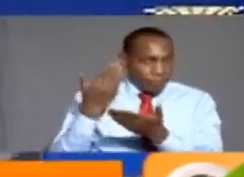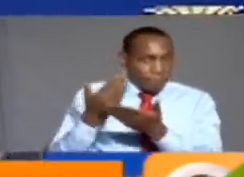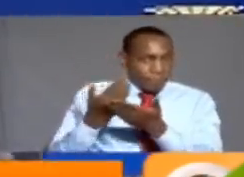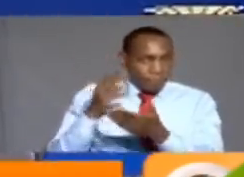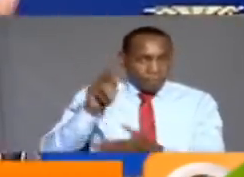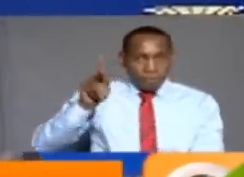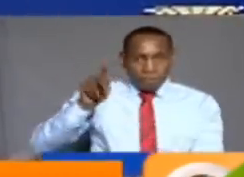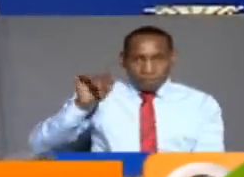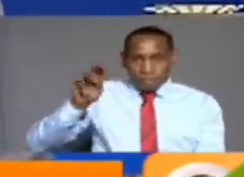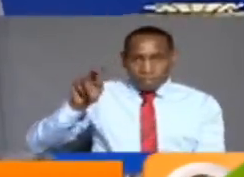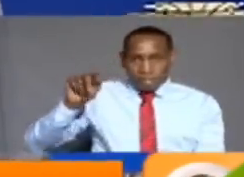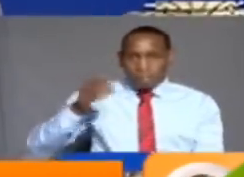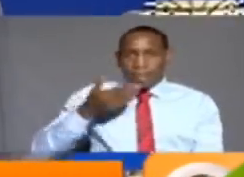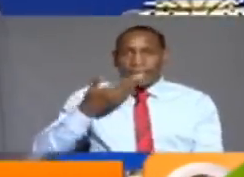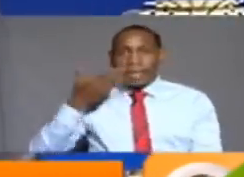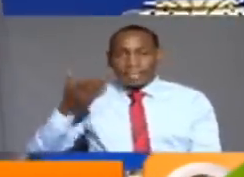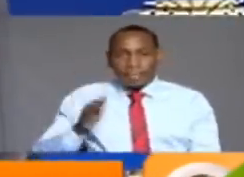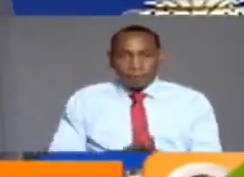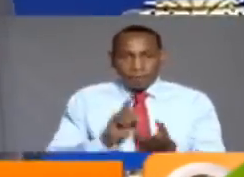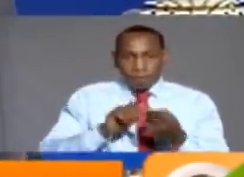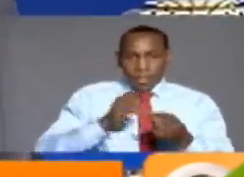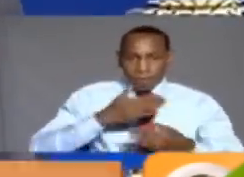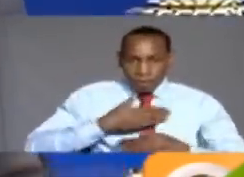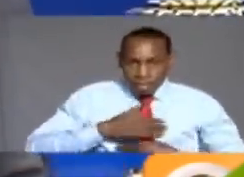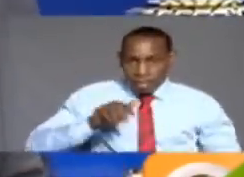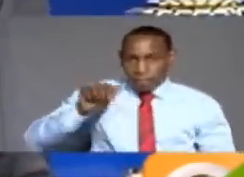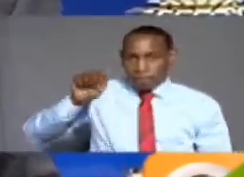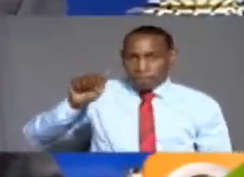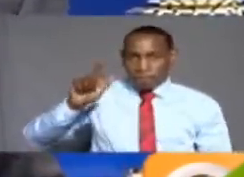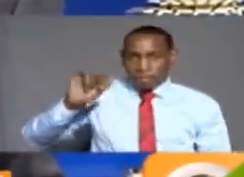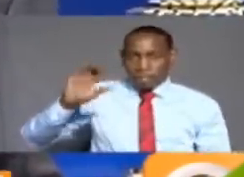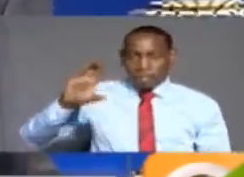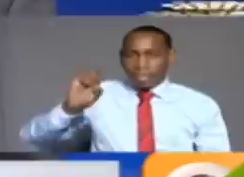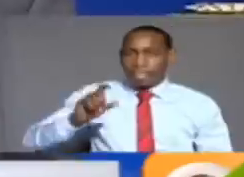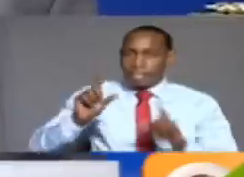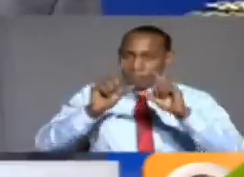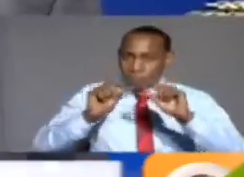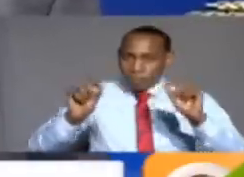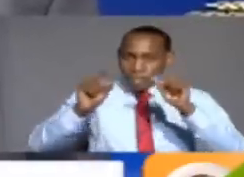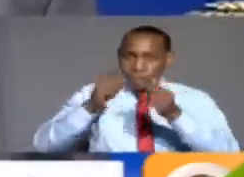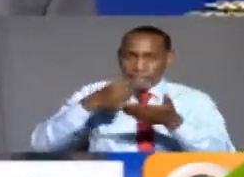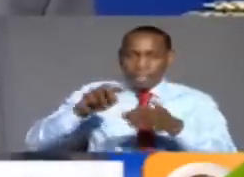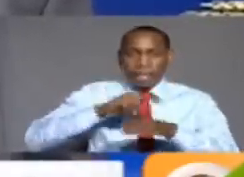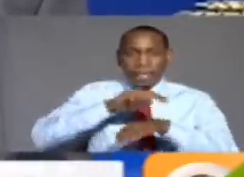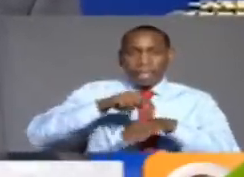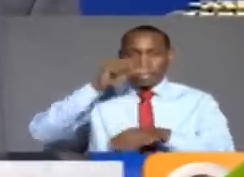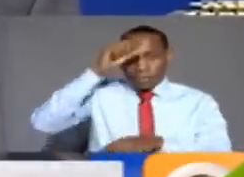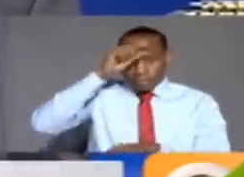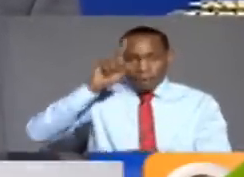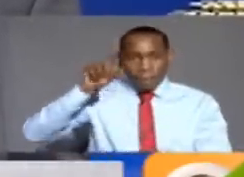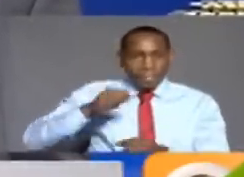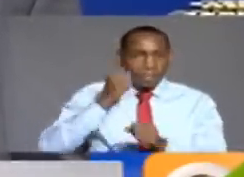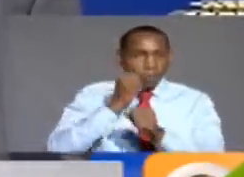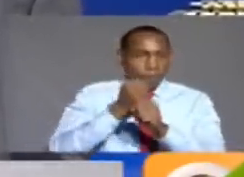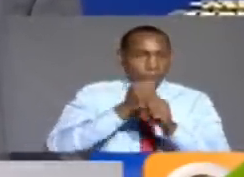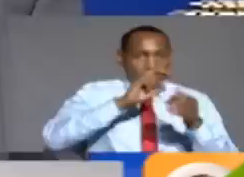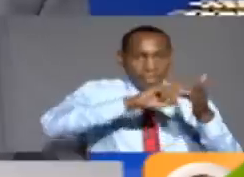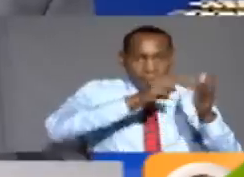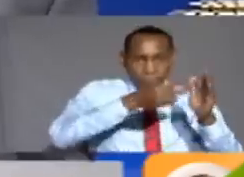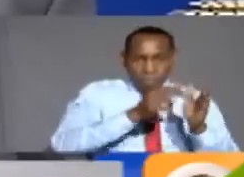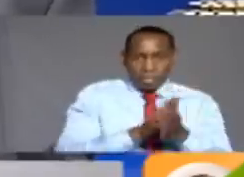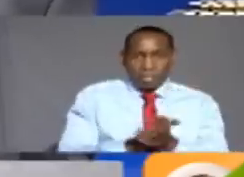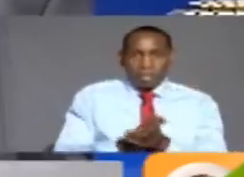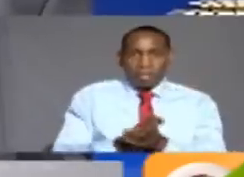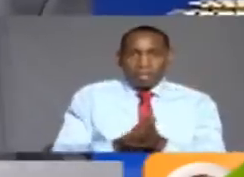Ngunjiri, I come to what Honorable Alice is saying. And she's right. You know, it's the national government that's supposed to execute this project. My